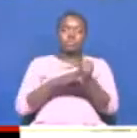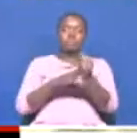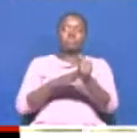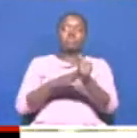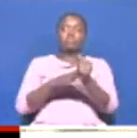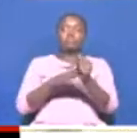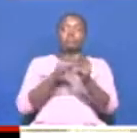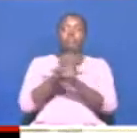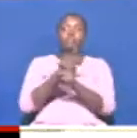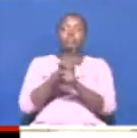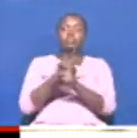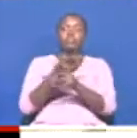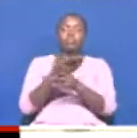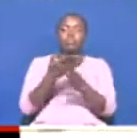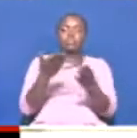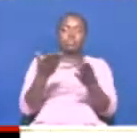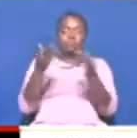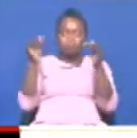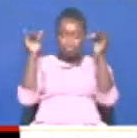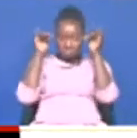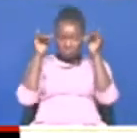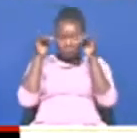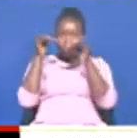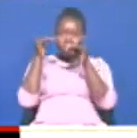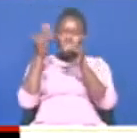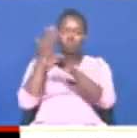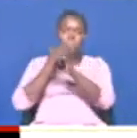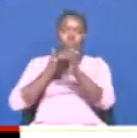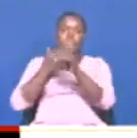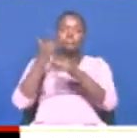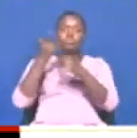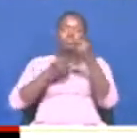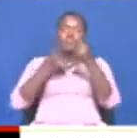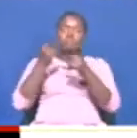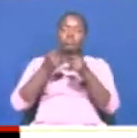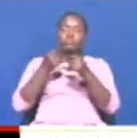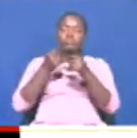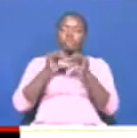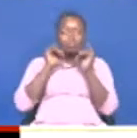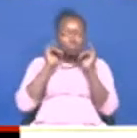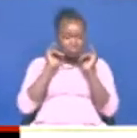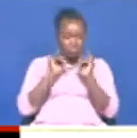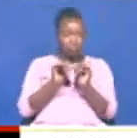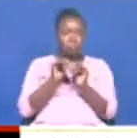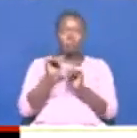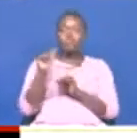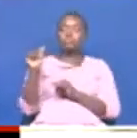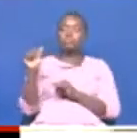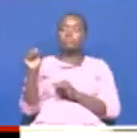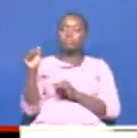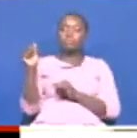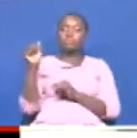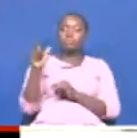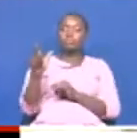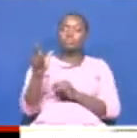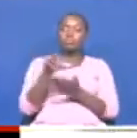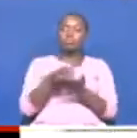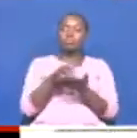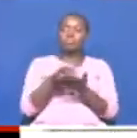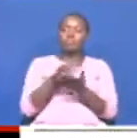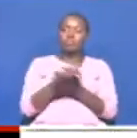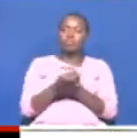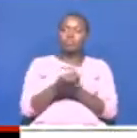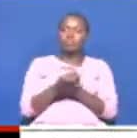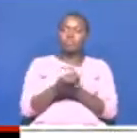of Sahiwal cattle, a meat and milk breed which is highly tolerant to semi-arid and arid conditions. KALRO and the